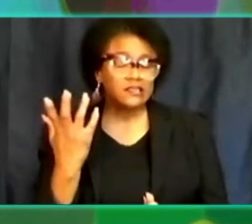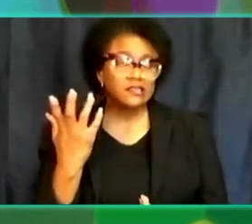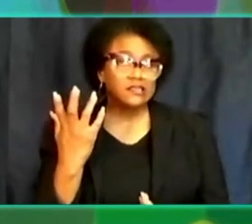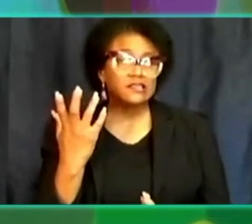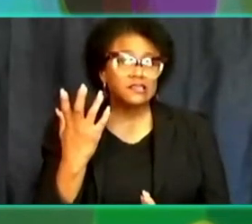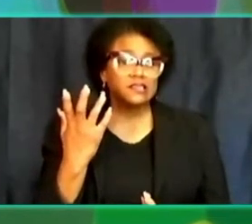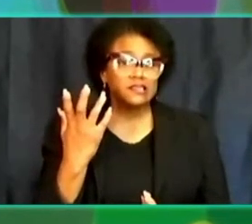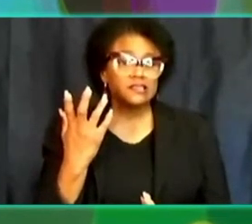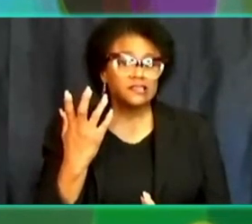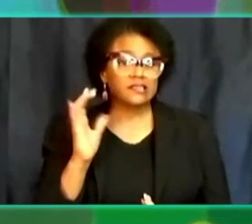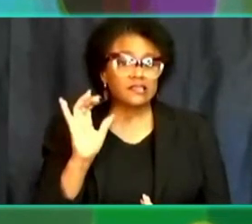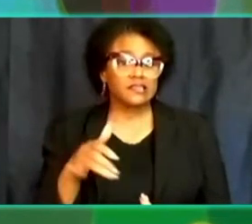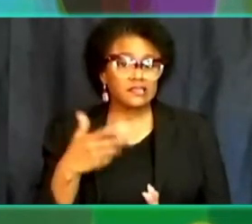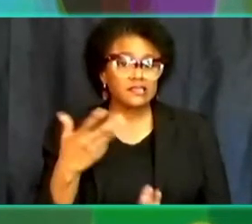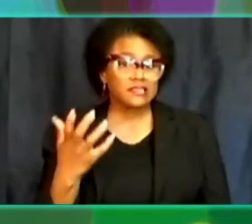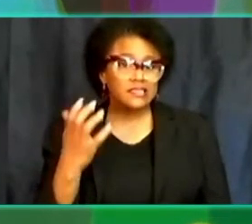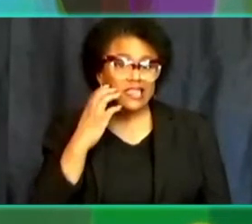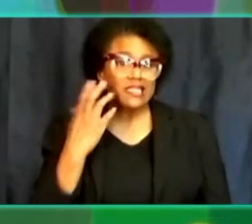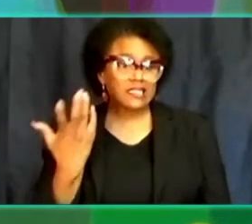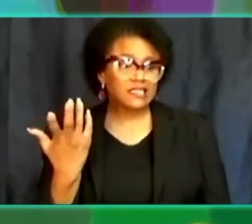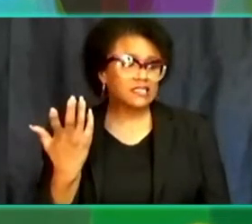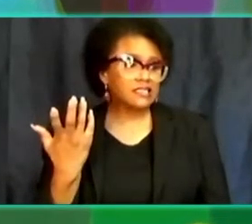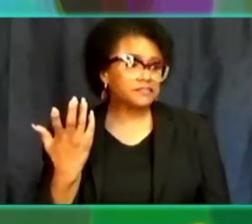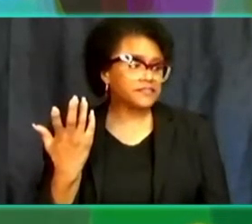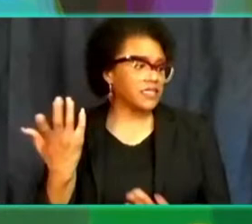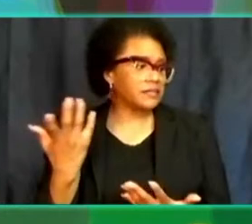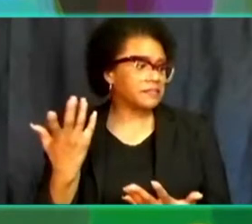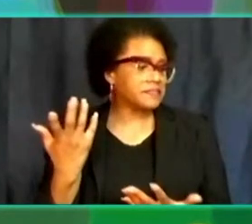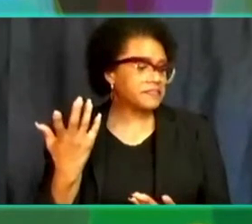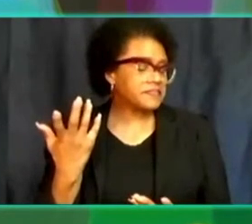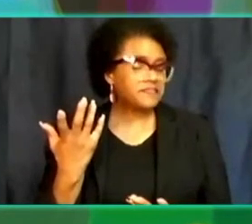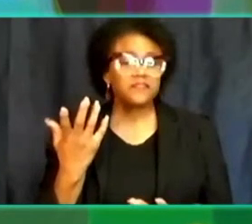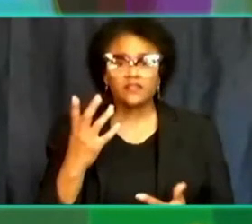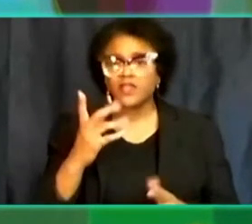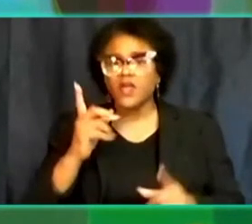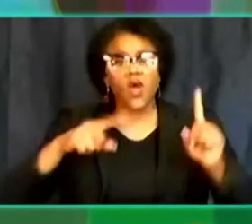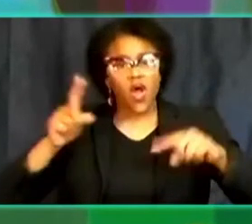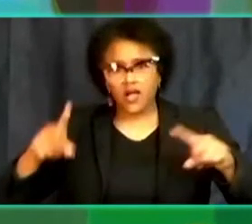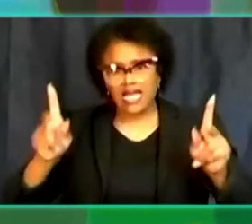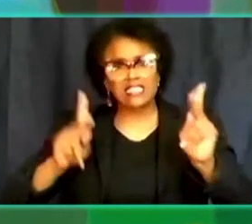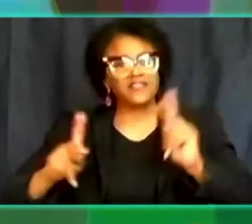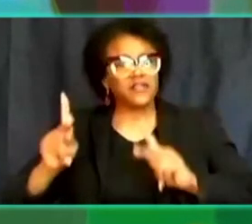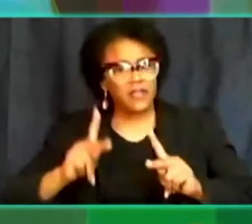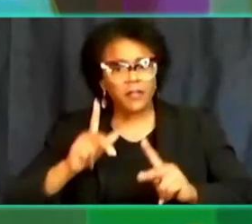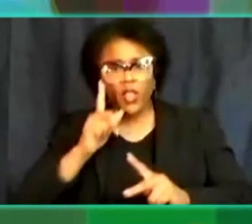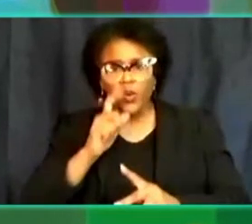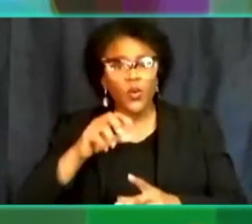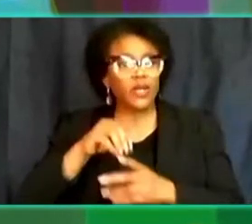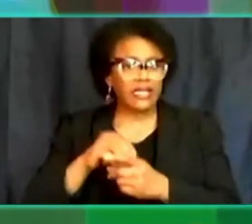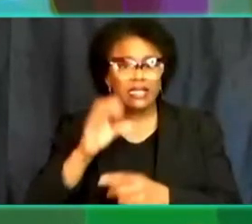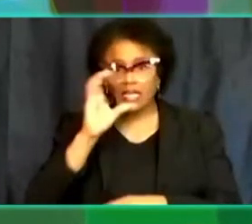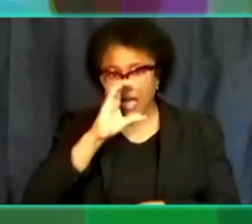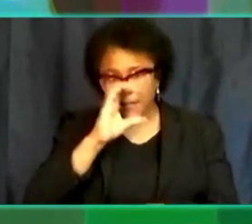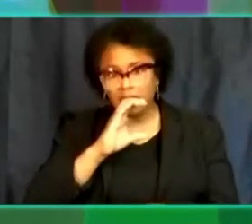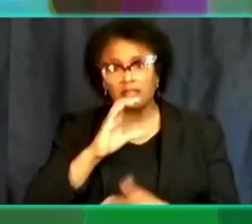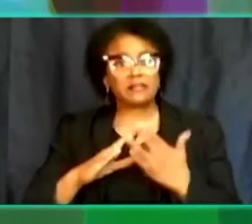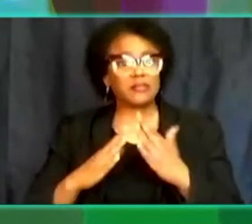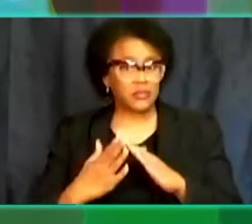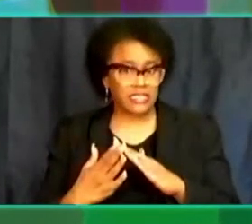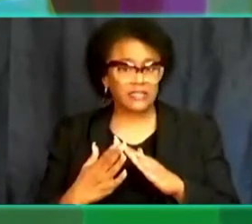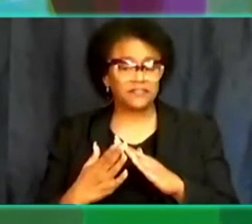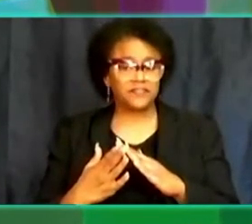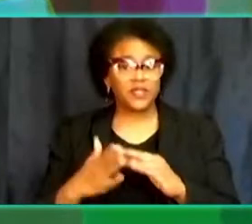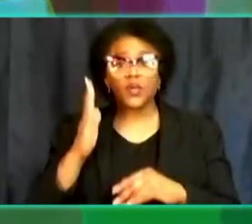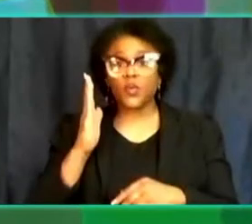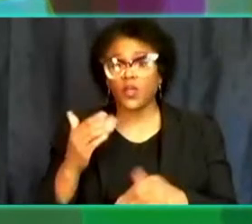big, and there are all kinds of people who are in the comics community. So you will have the